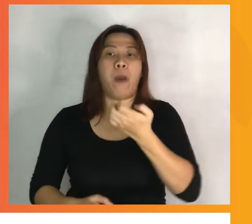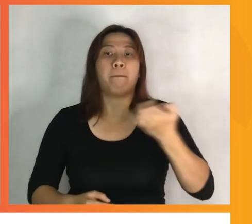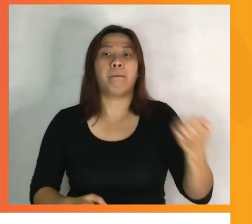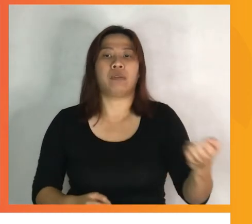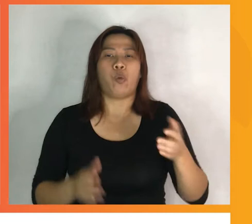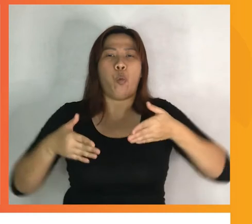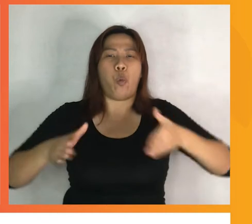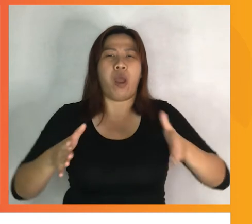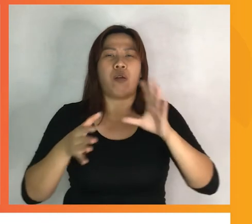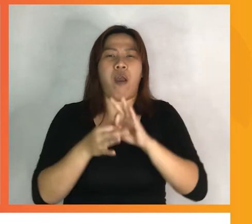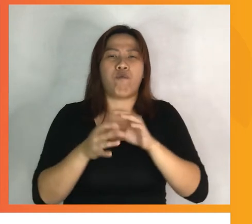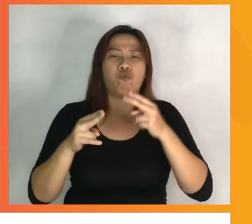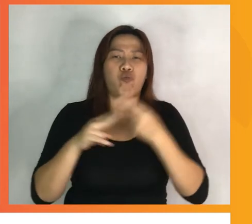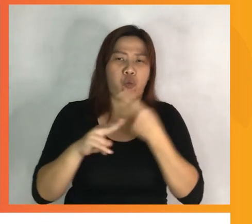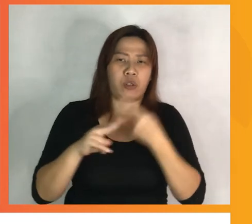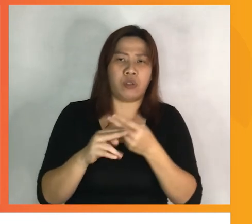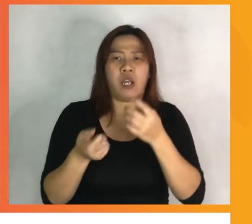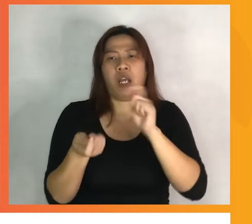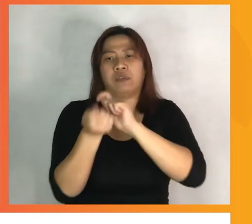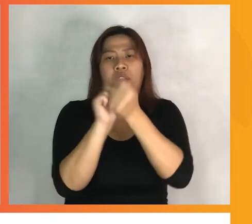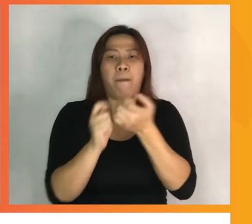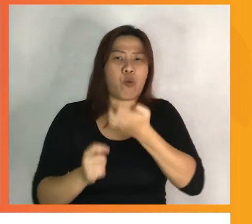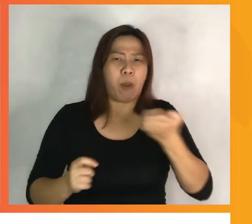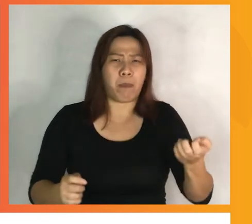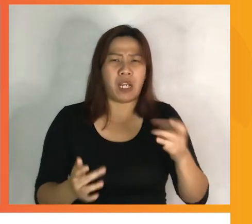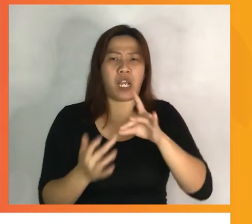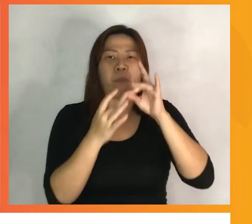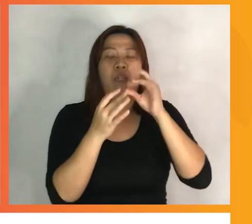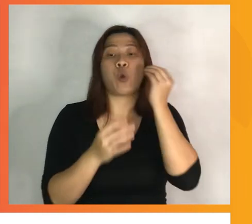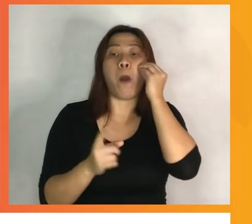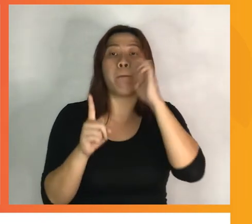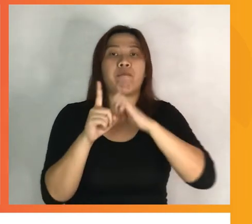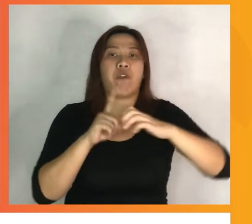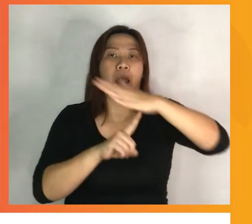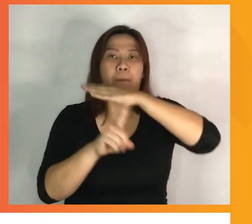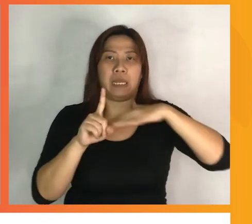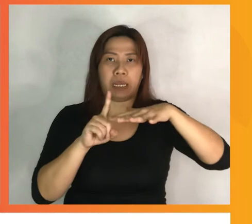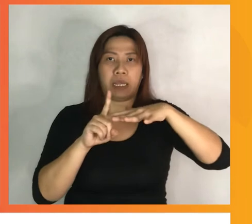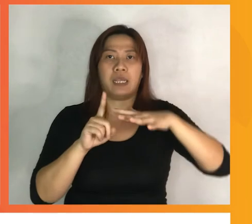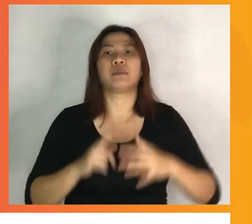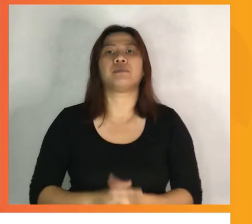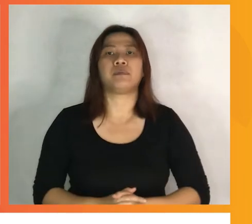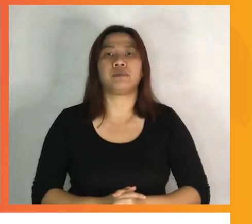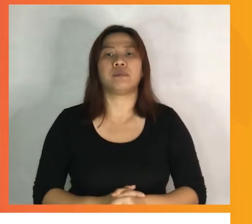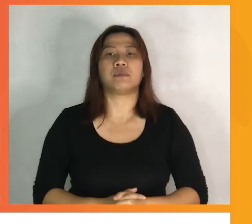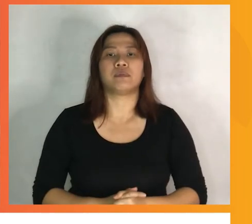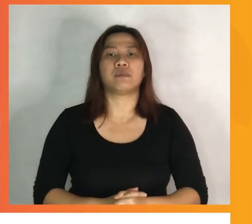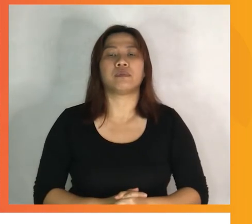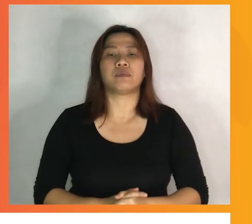So let's look next at ways of using and adapting equipment, especially in the home environment.